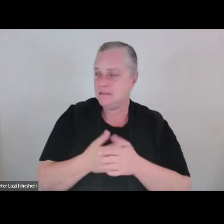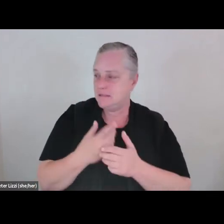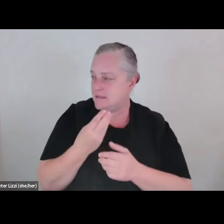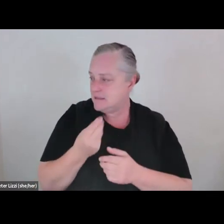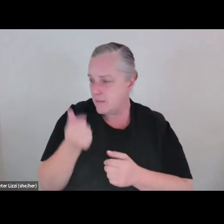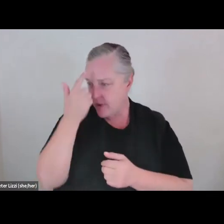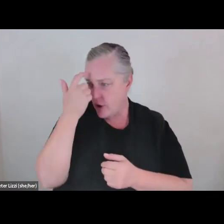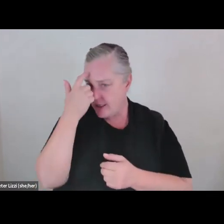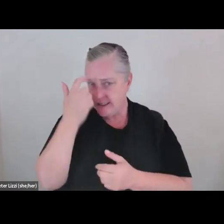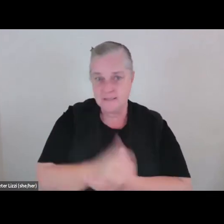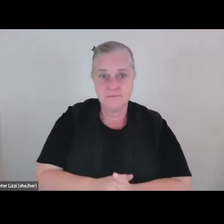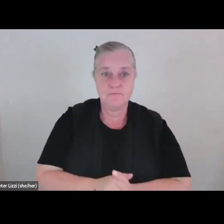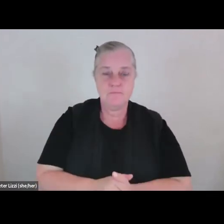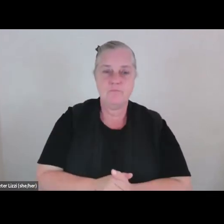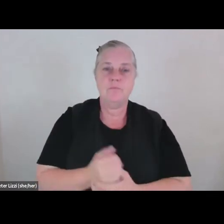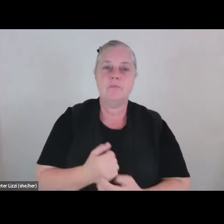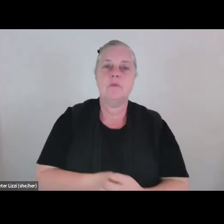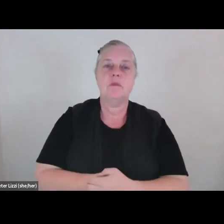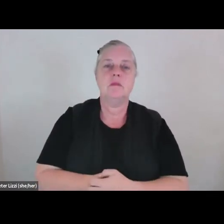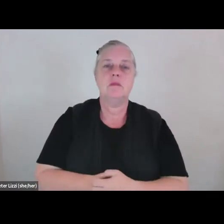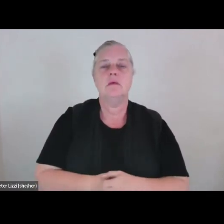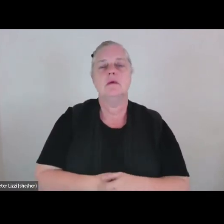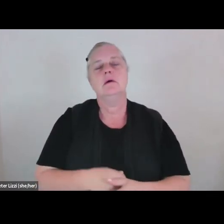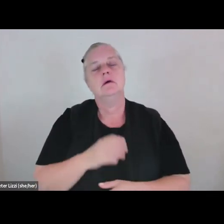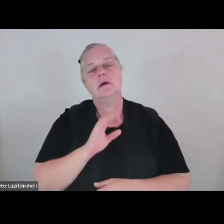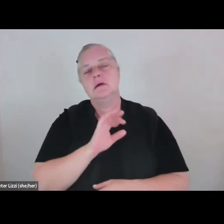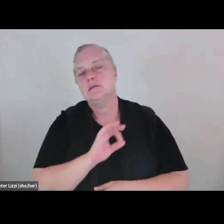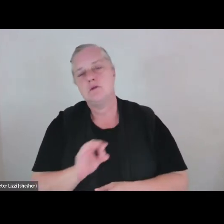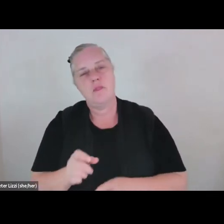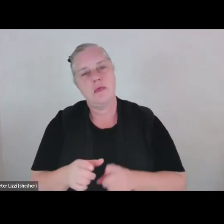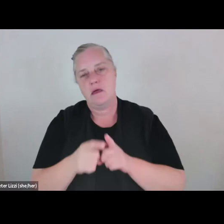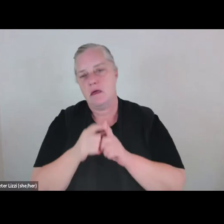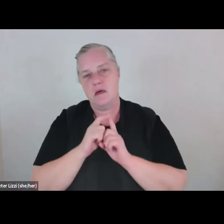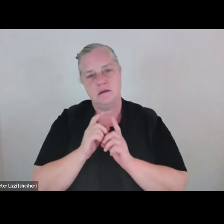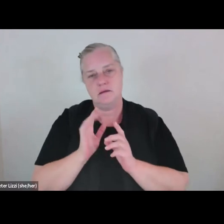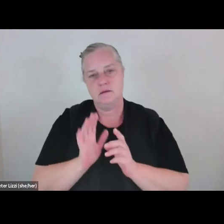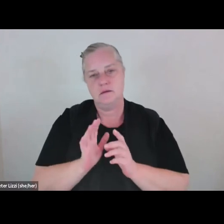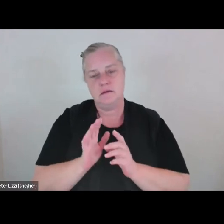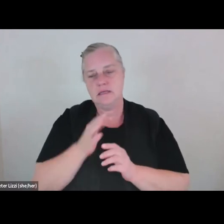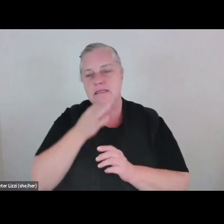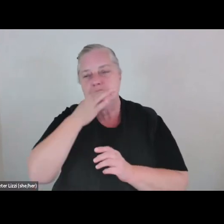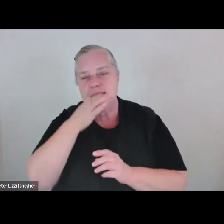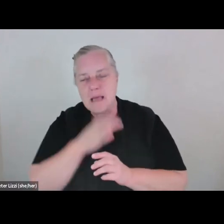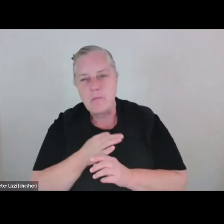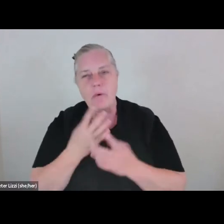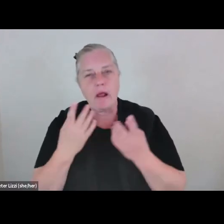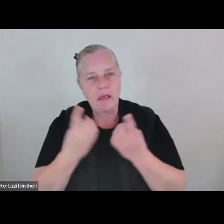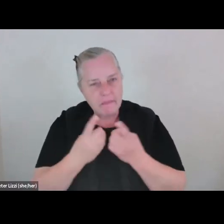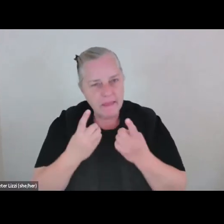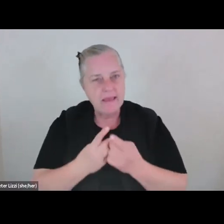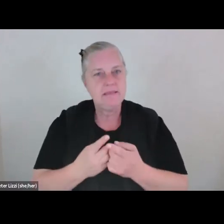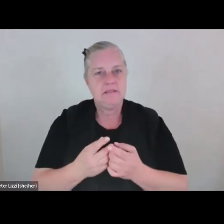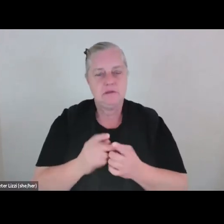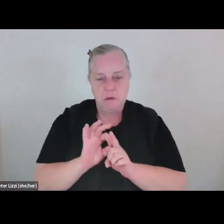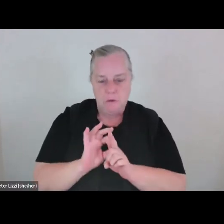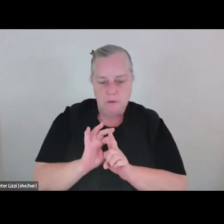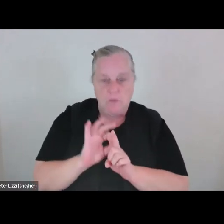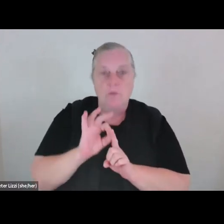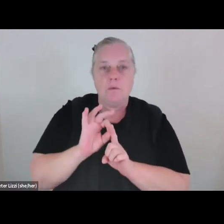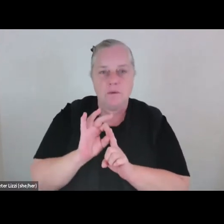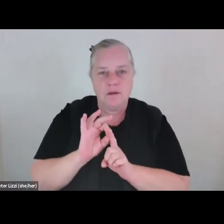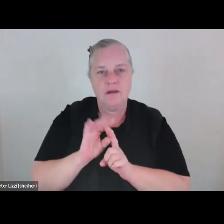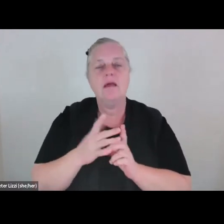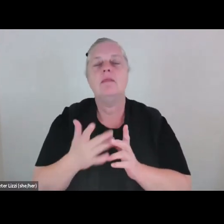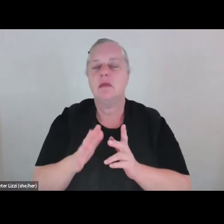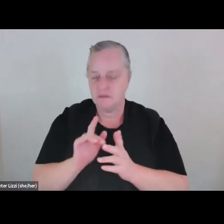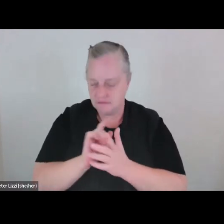it? I think it's not that hard to put some sort of like temporary measures in place to sort of like ensure